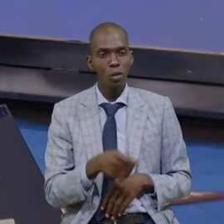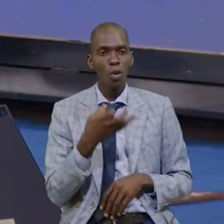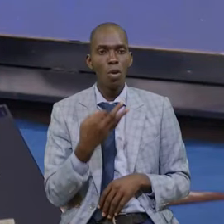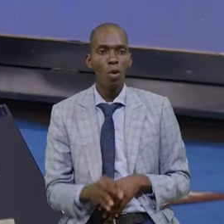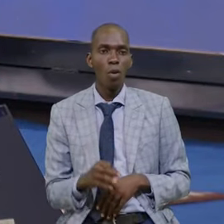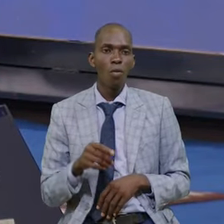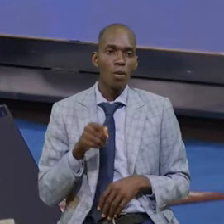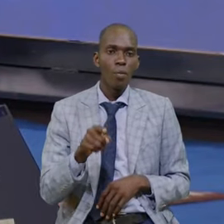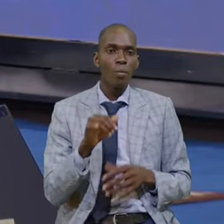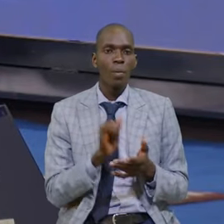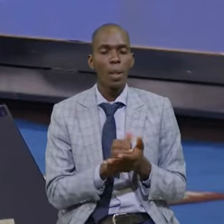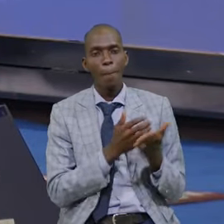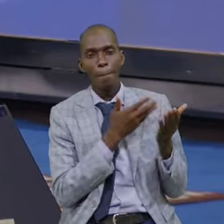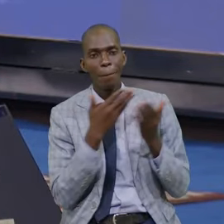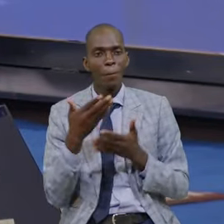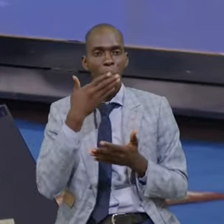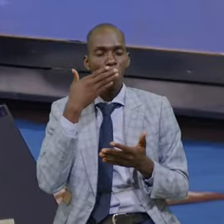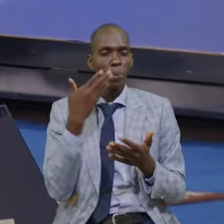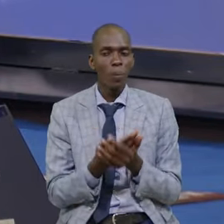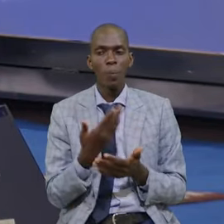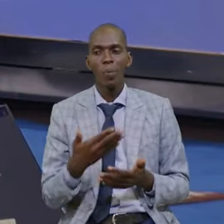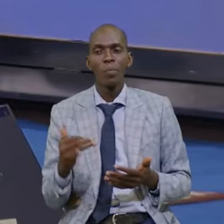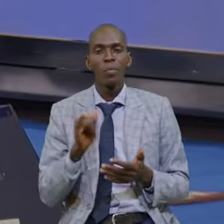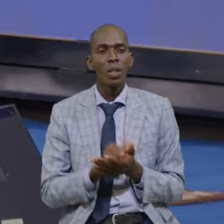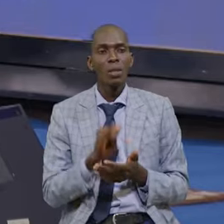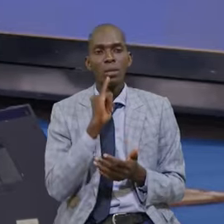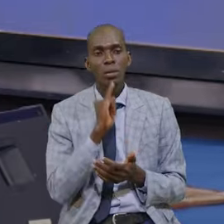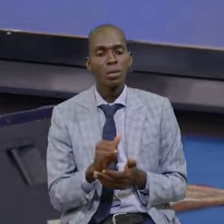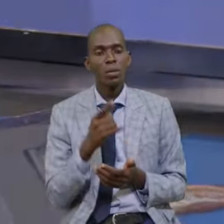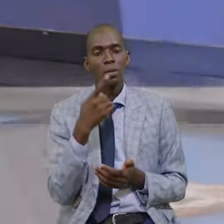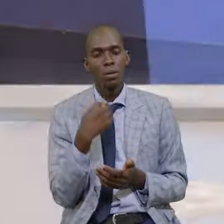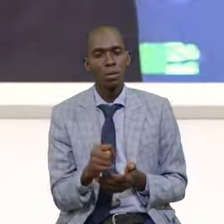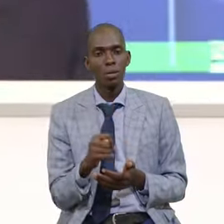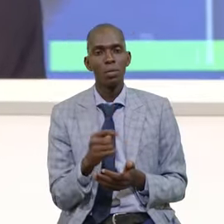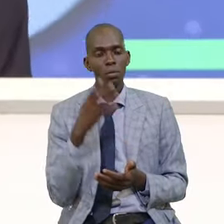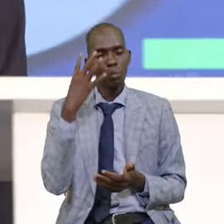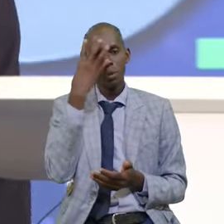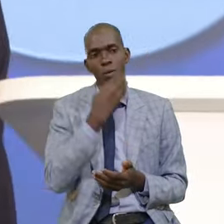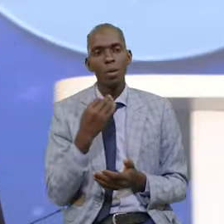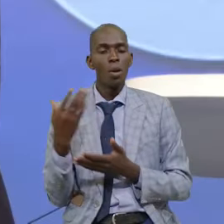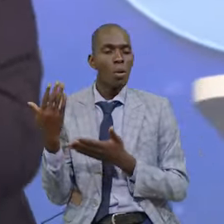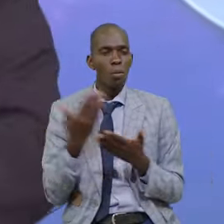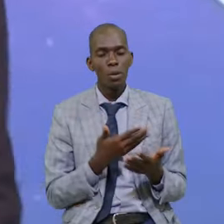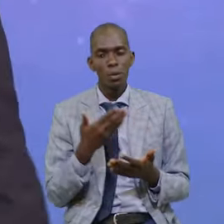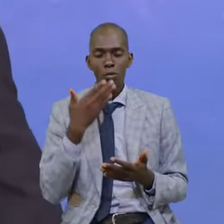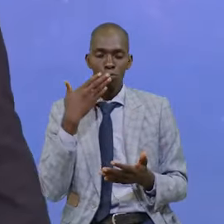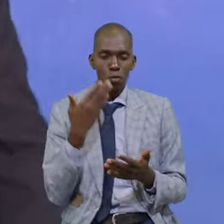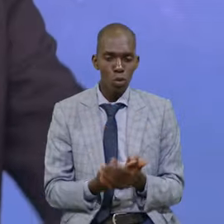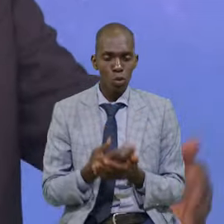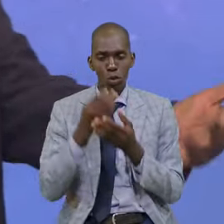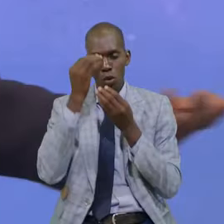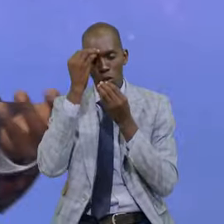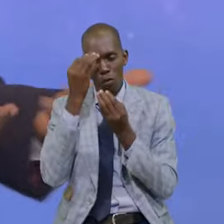bringeth good tidings. That's a beauty. They bring glad news, good news, glad